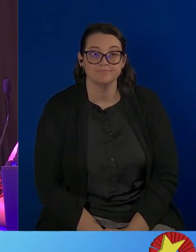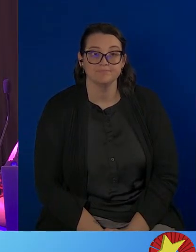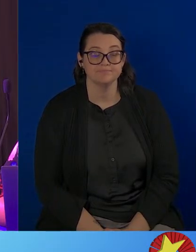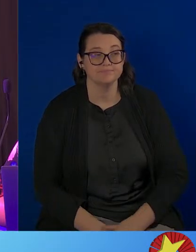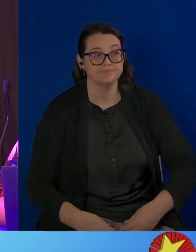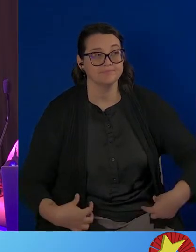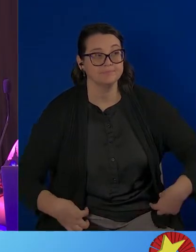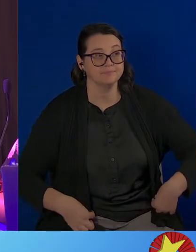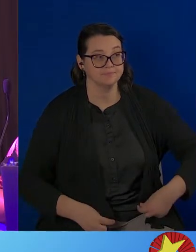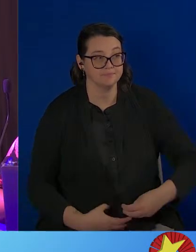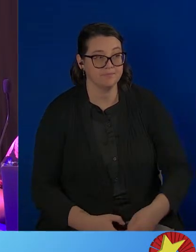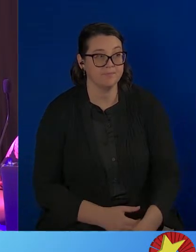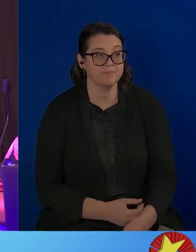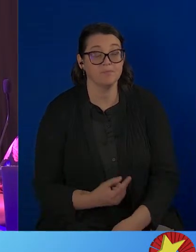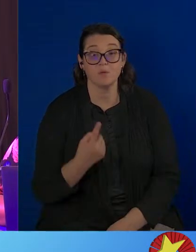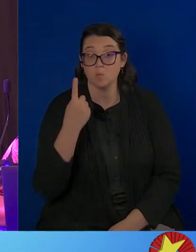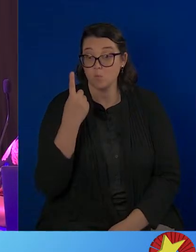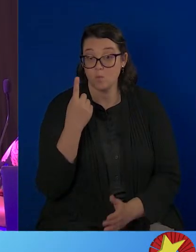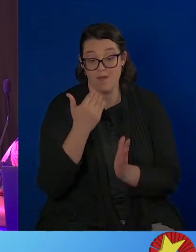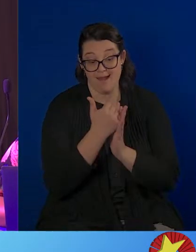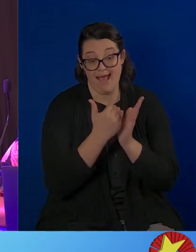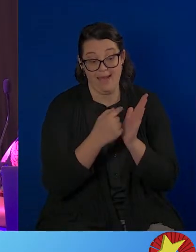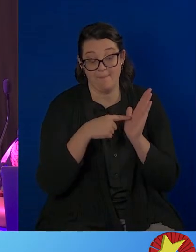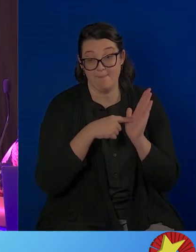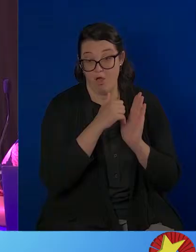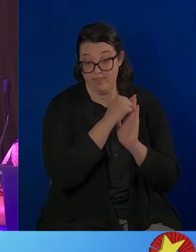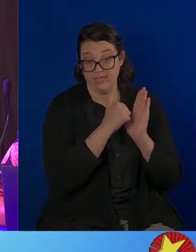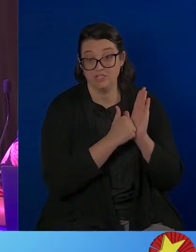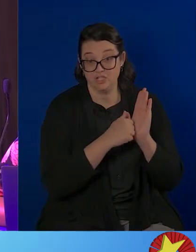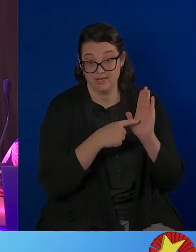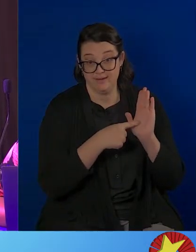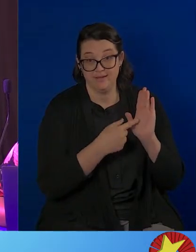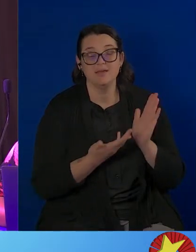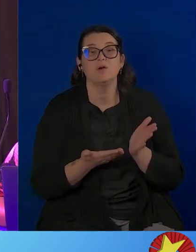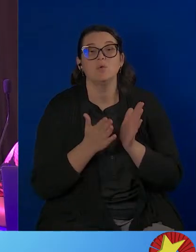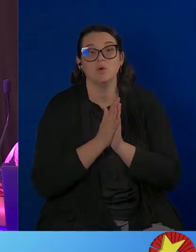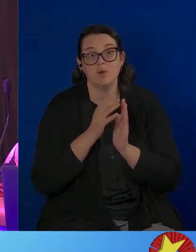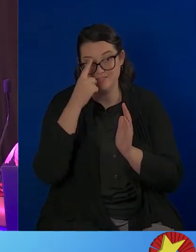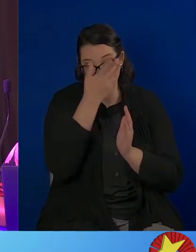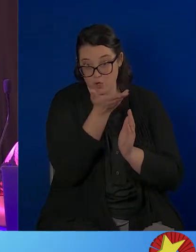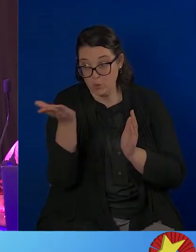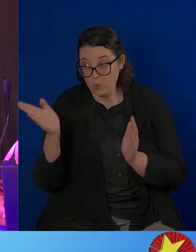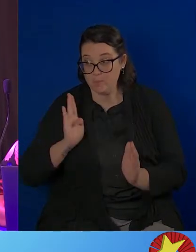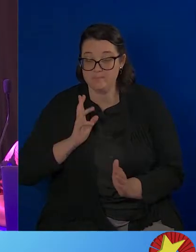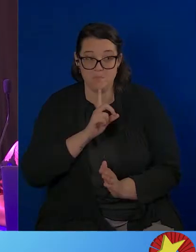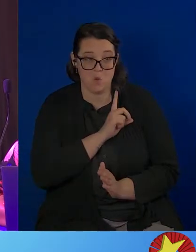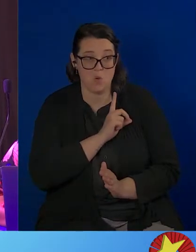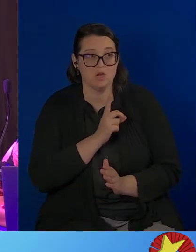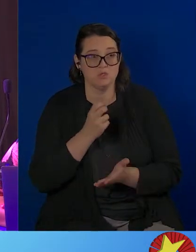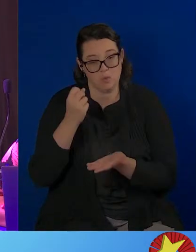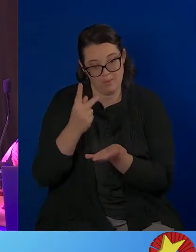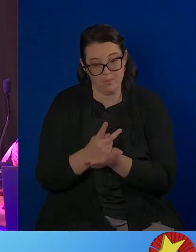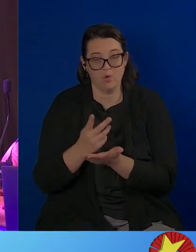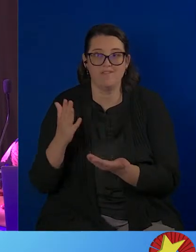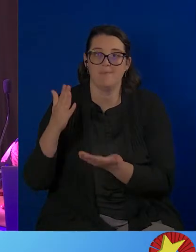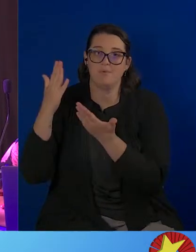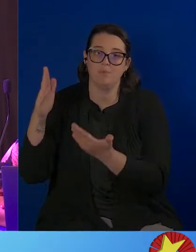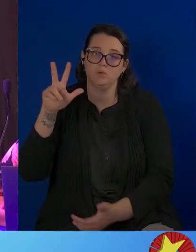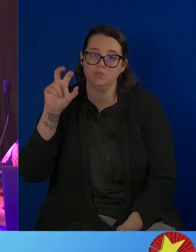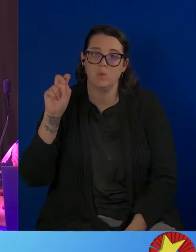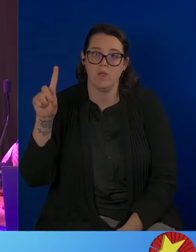One item on the board agenda tonight is our request for you, the board, to approve our proposed 301 performance pay